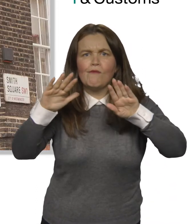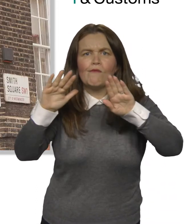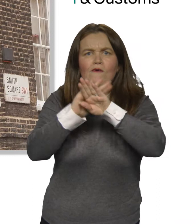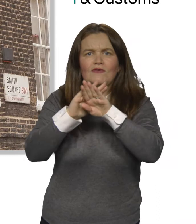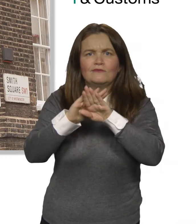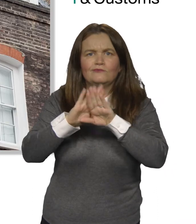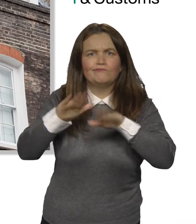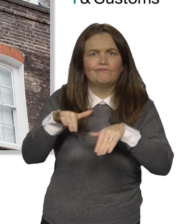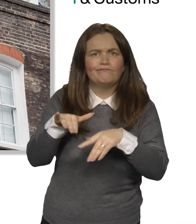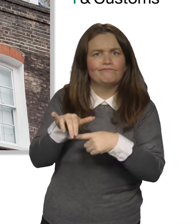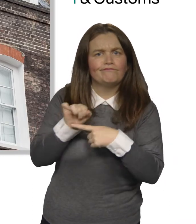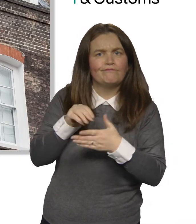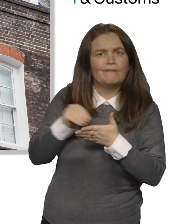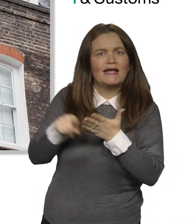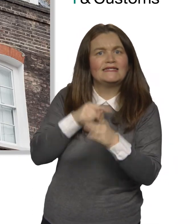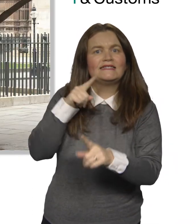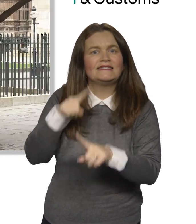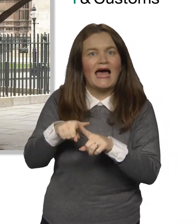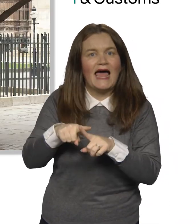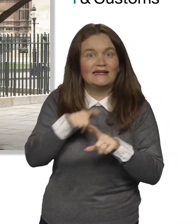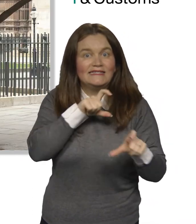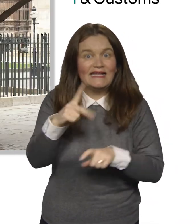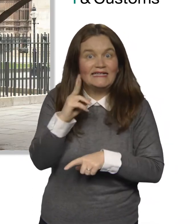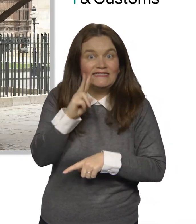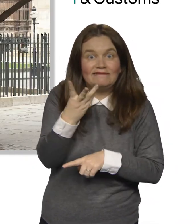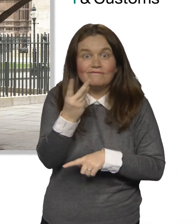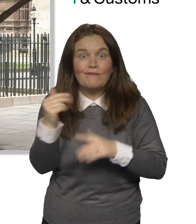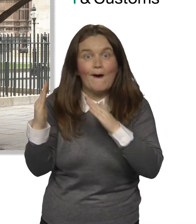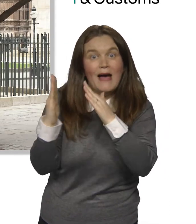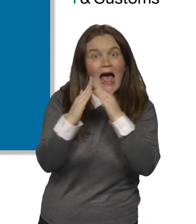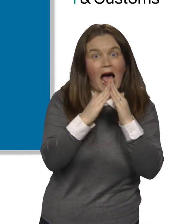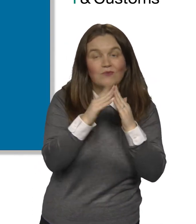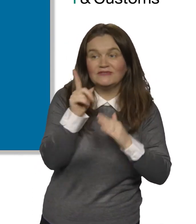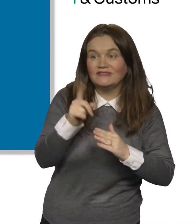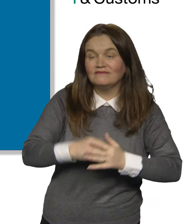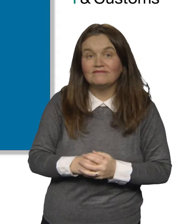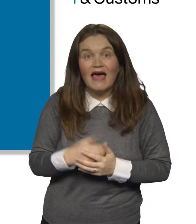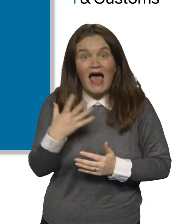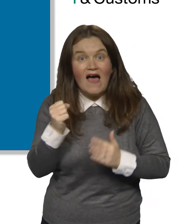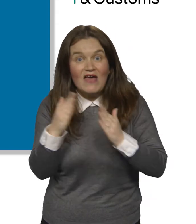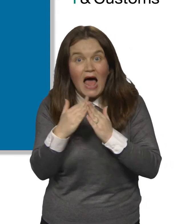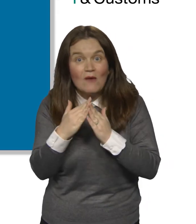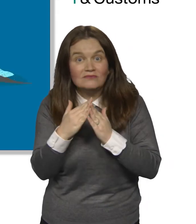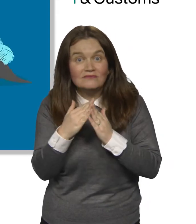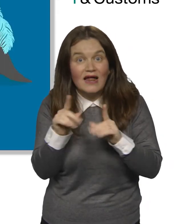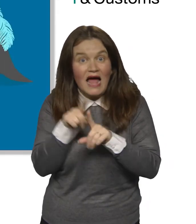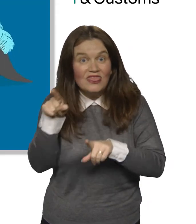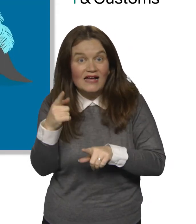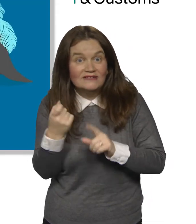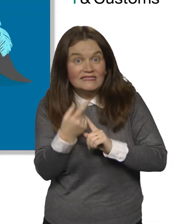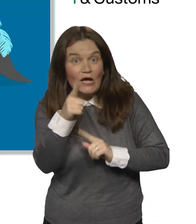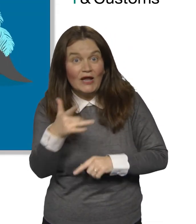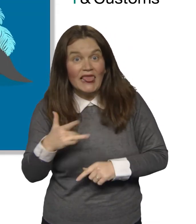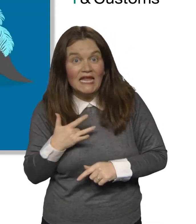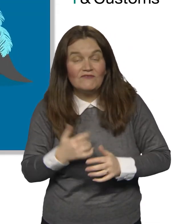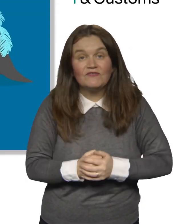you can still see some of those houses. Is there a house like that near you? And what about the tax on hats,